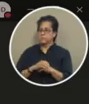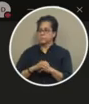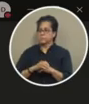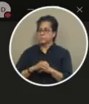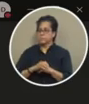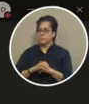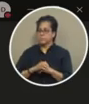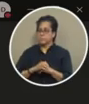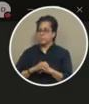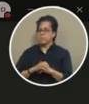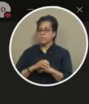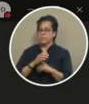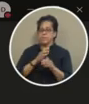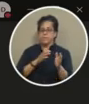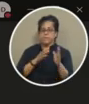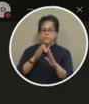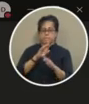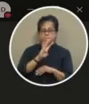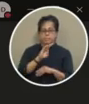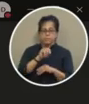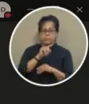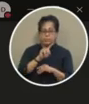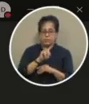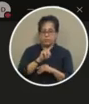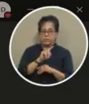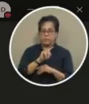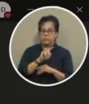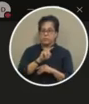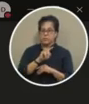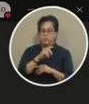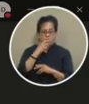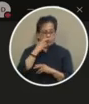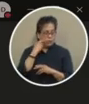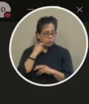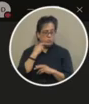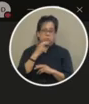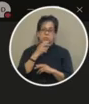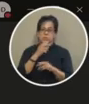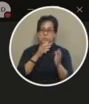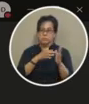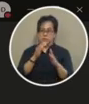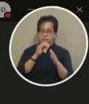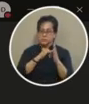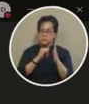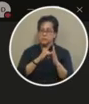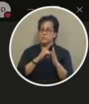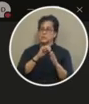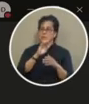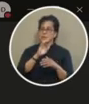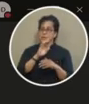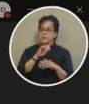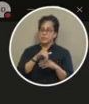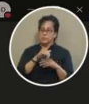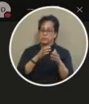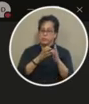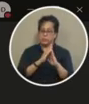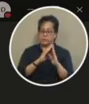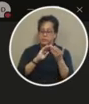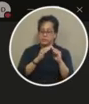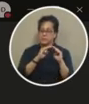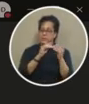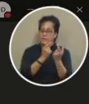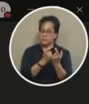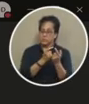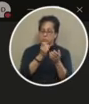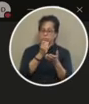4.1. This is Raul Garcia with Planning and Inspections 4.1 is a request for City Council